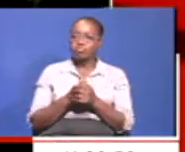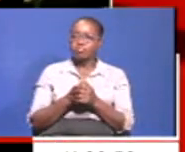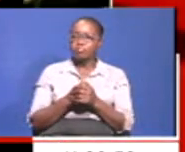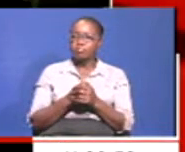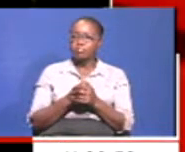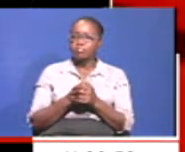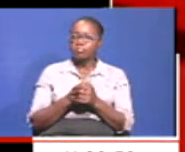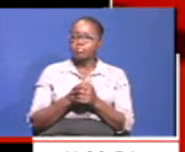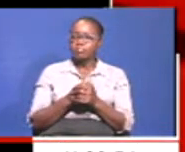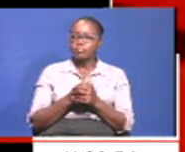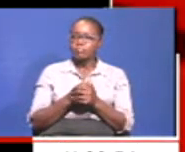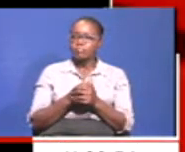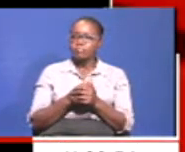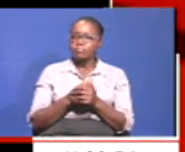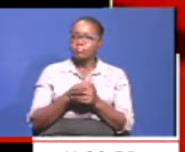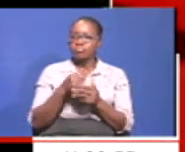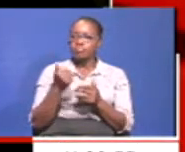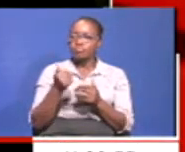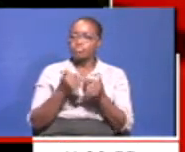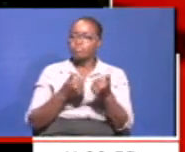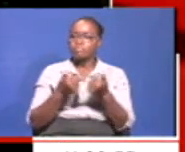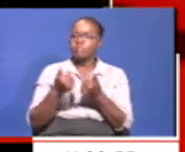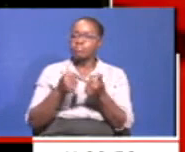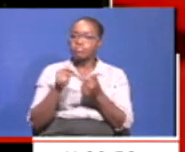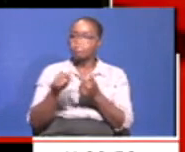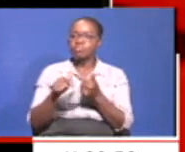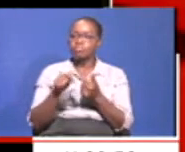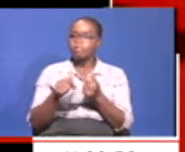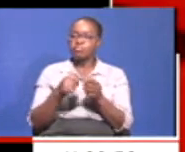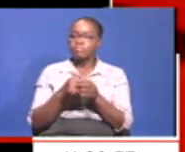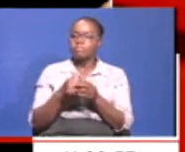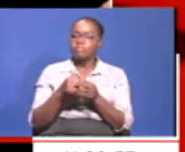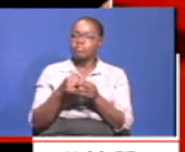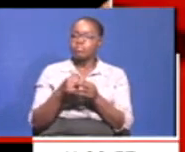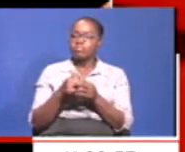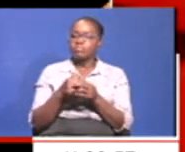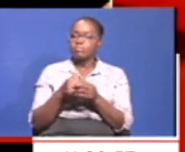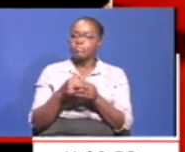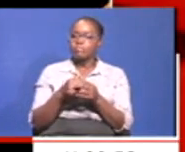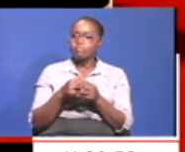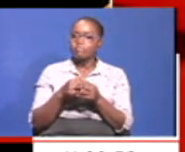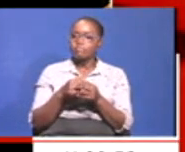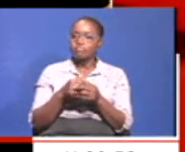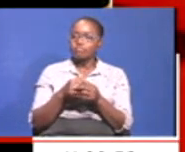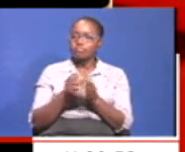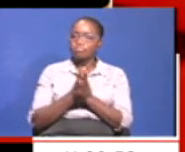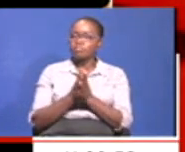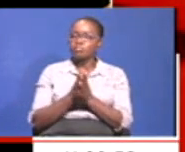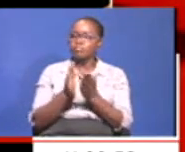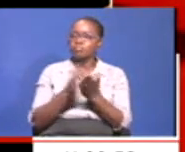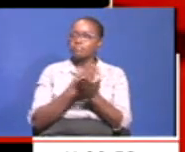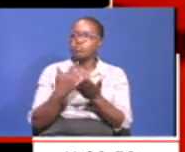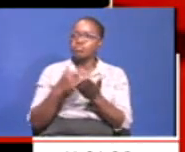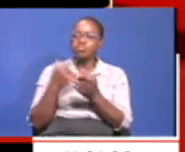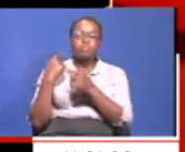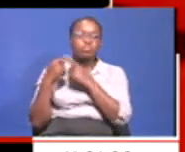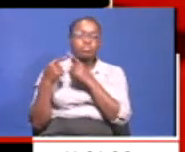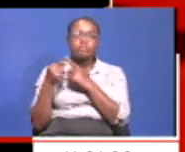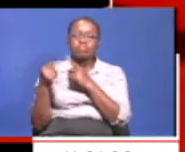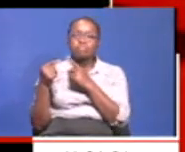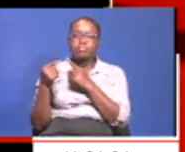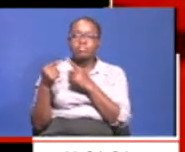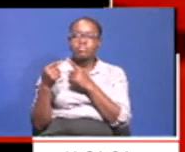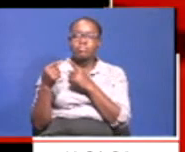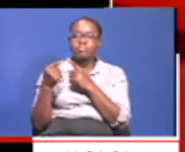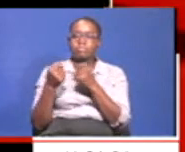Pauline, another rally for you. This time, you will be reading the pace notes. You could give us the experience from the rally